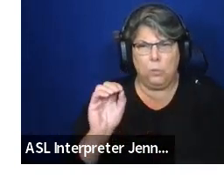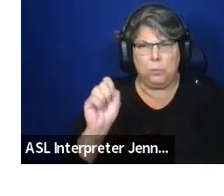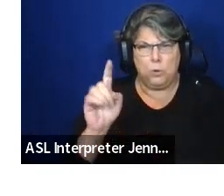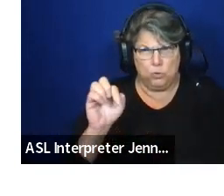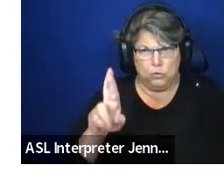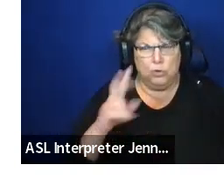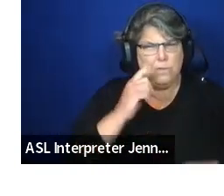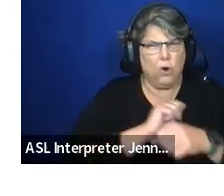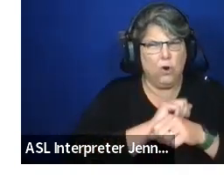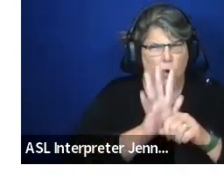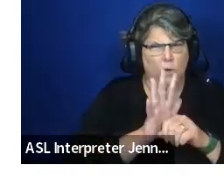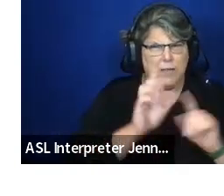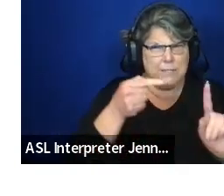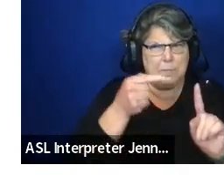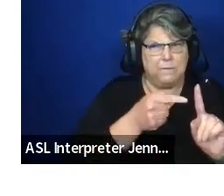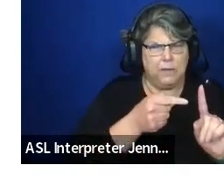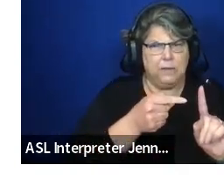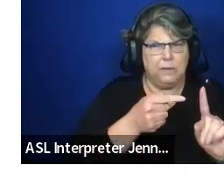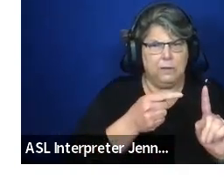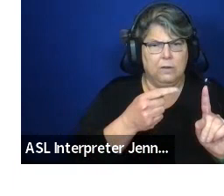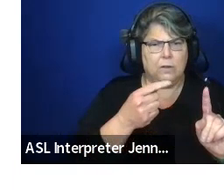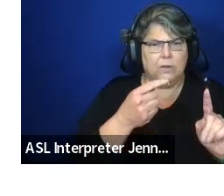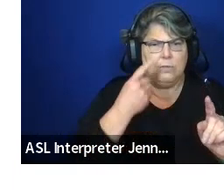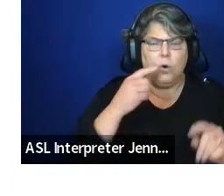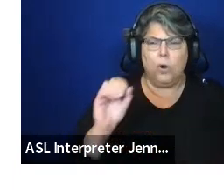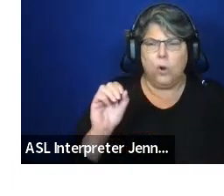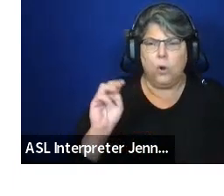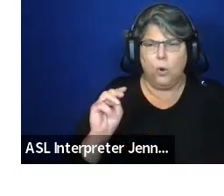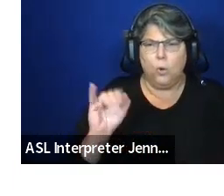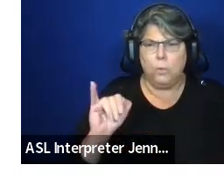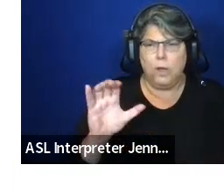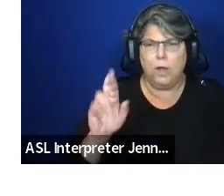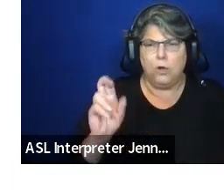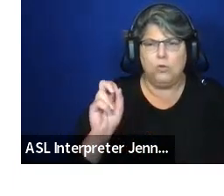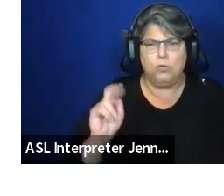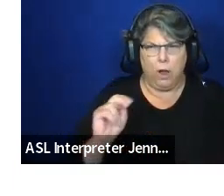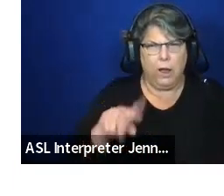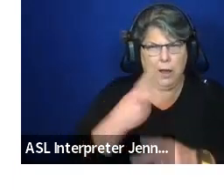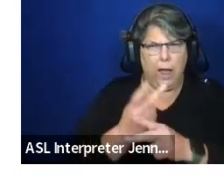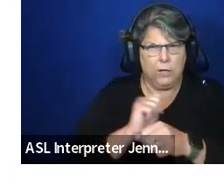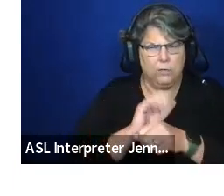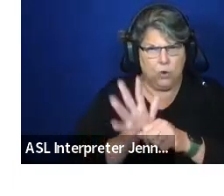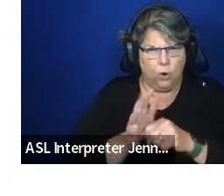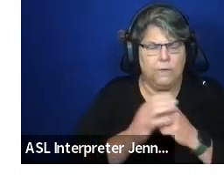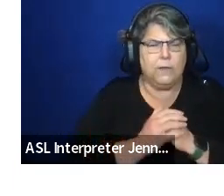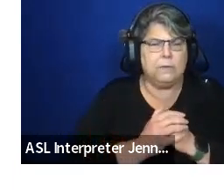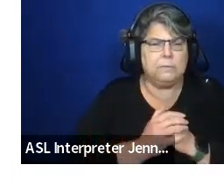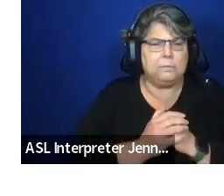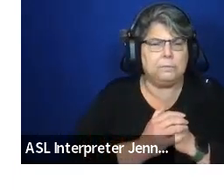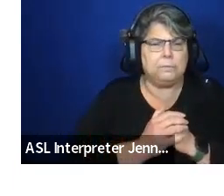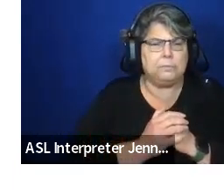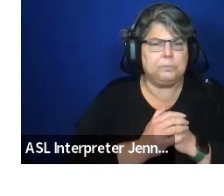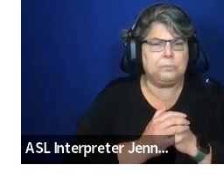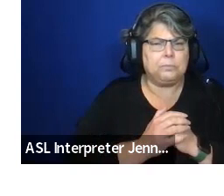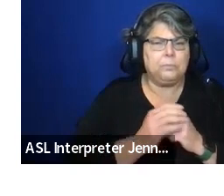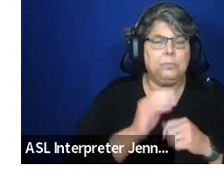designed specifically for responding to Omicron variants. The proportion of our eligible